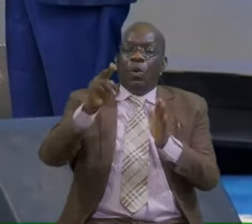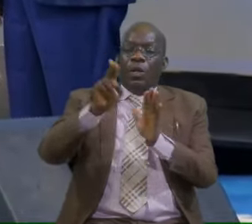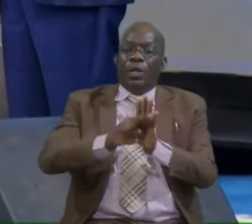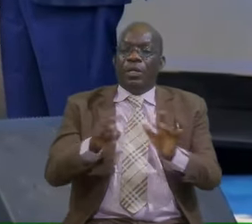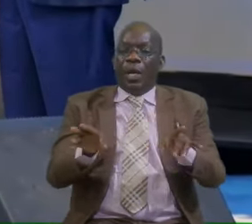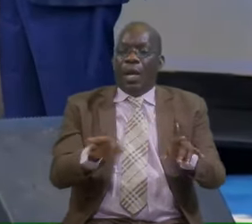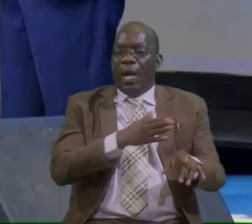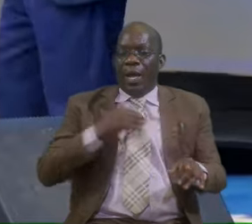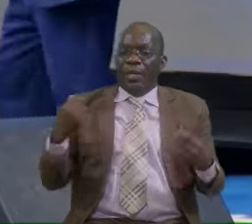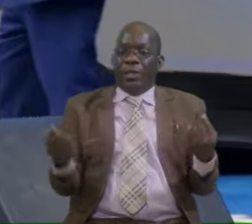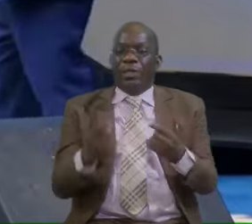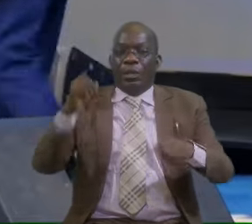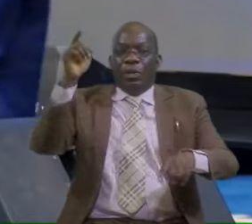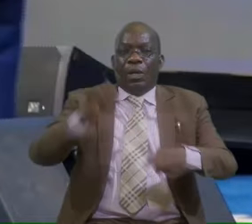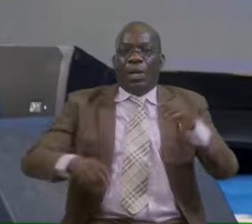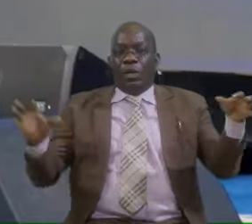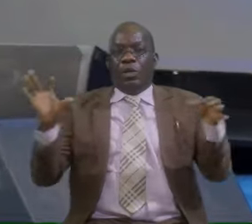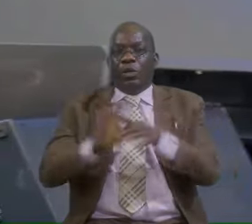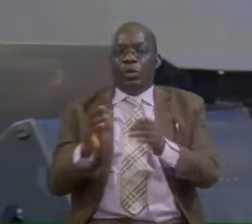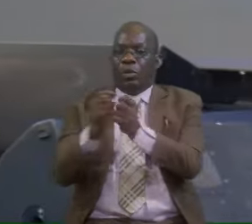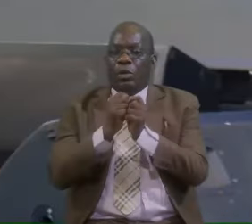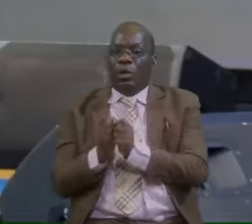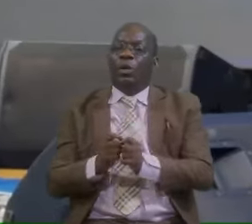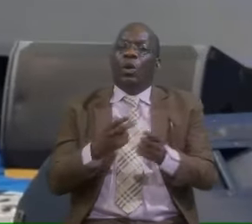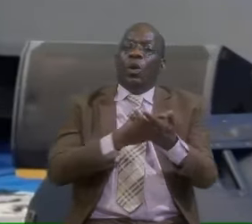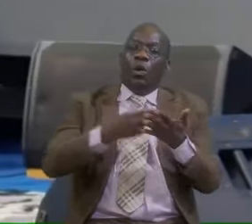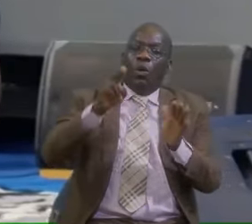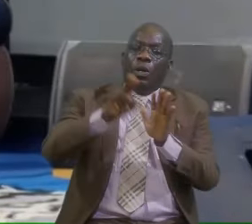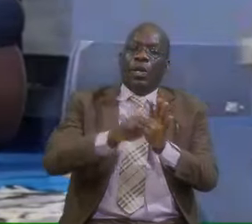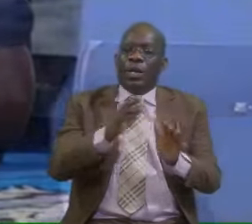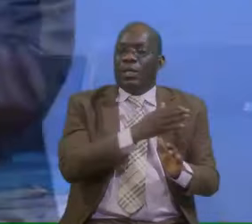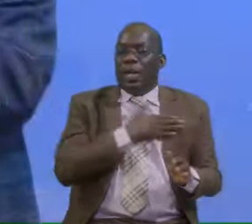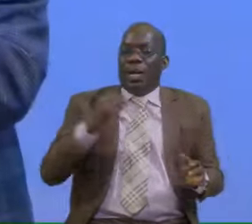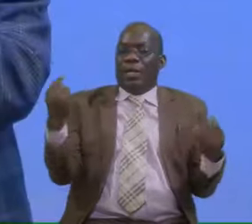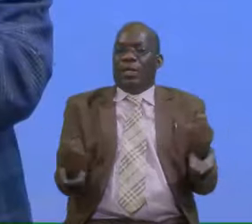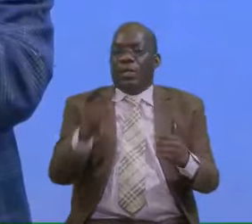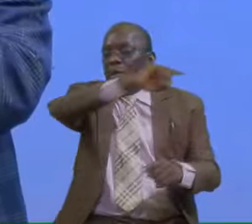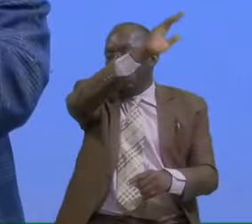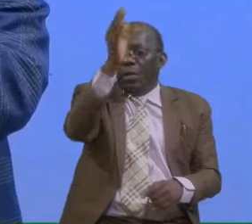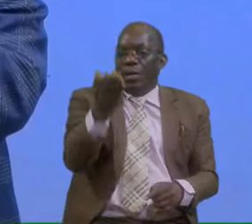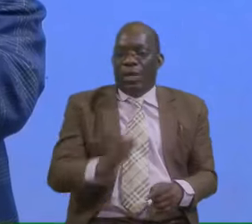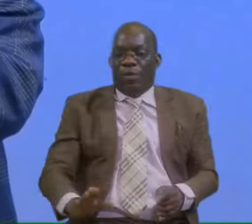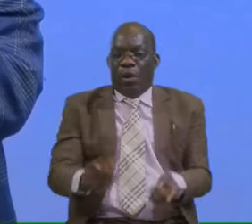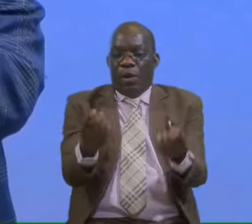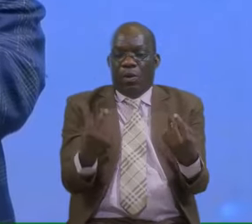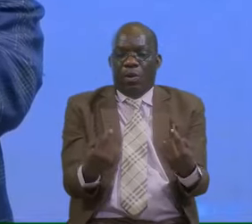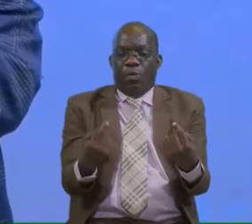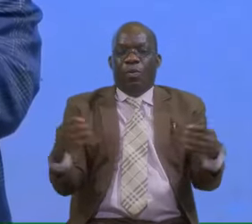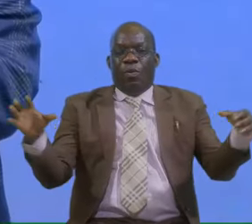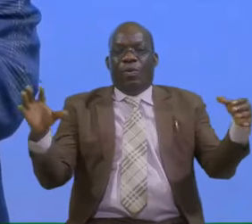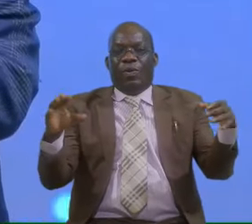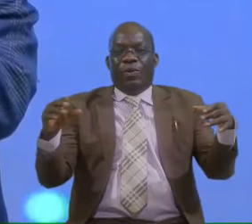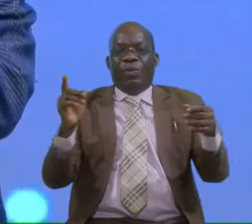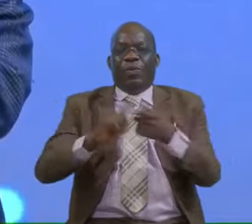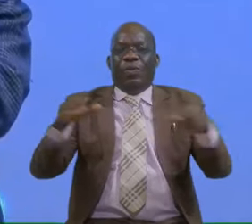cannot get together. Holiness and sin never get married,